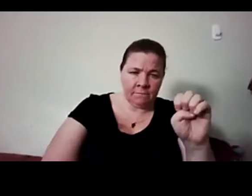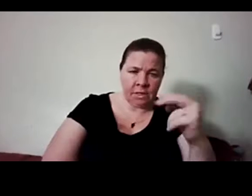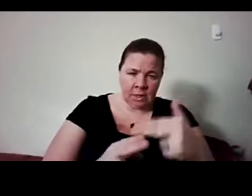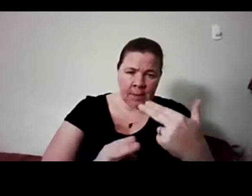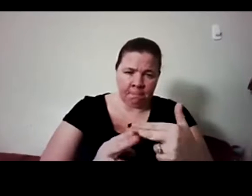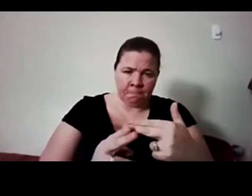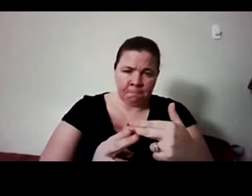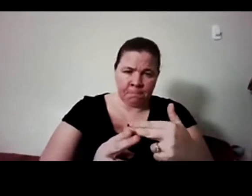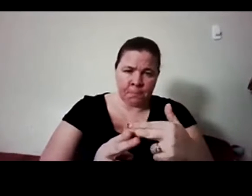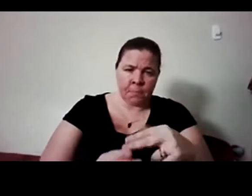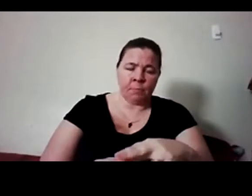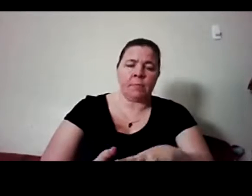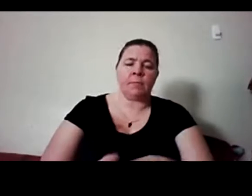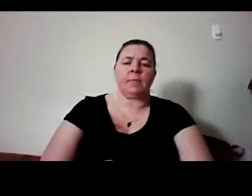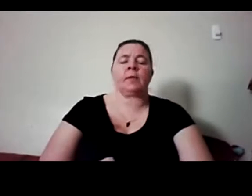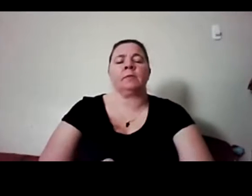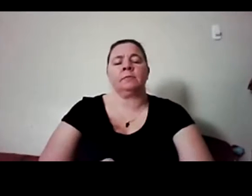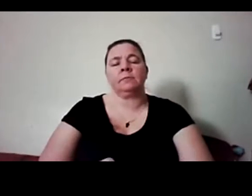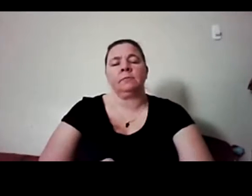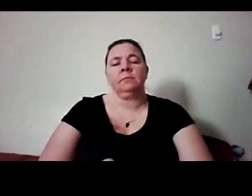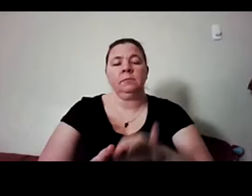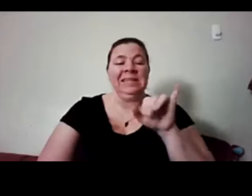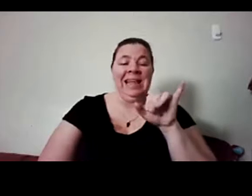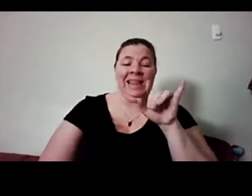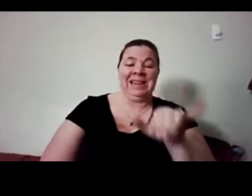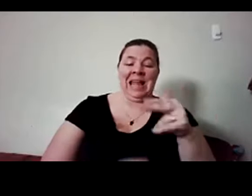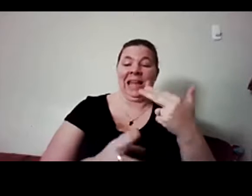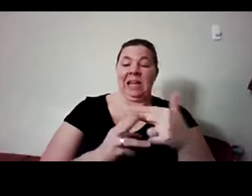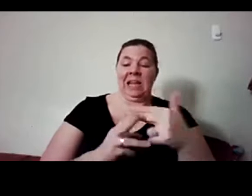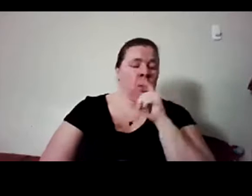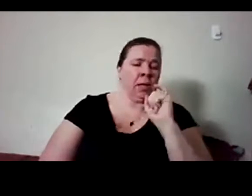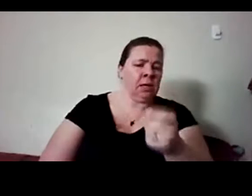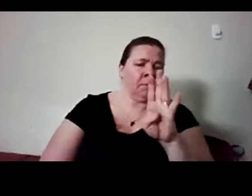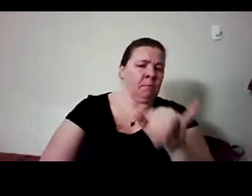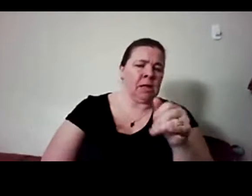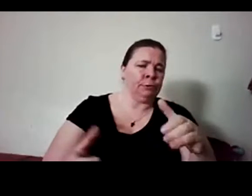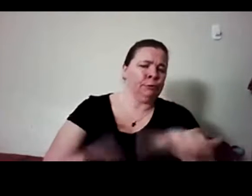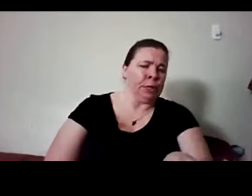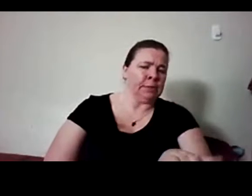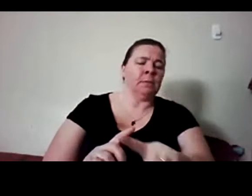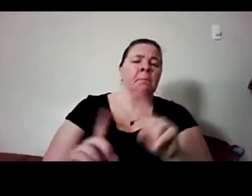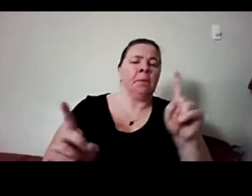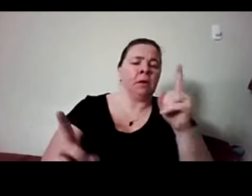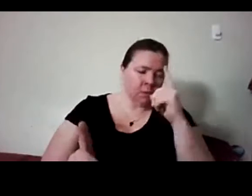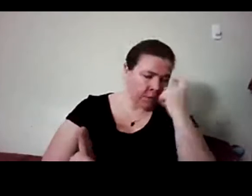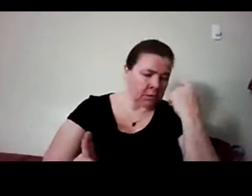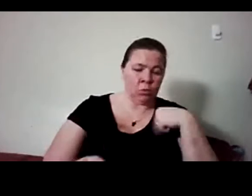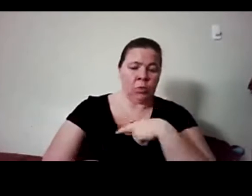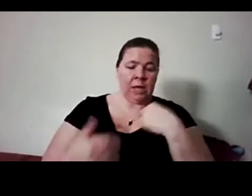Onpassive as in Victor, E as in Edward. And that name was not given by chance because we have in front of us